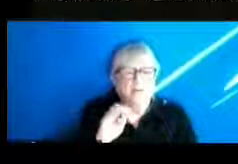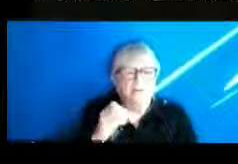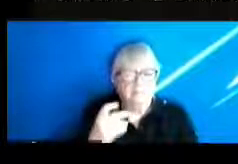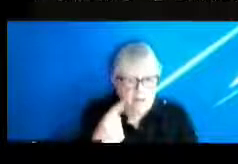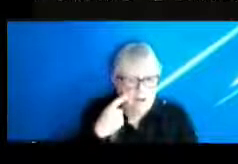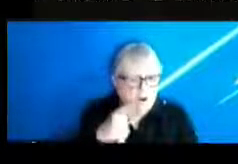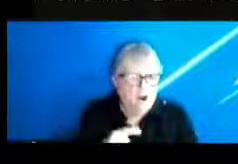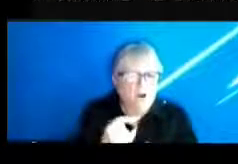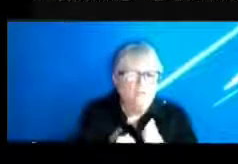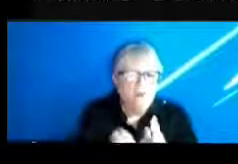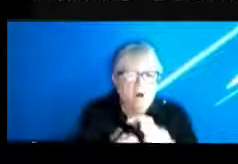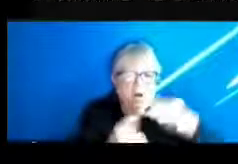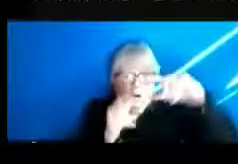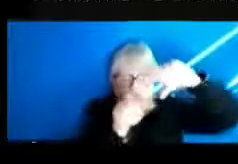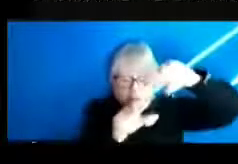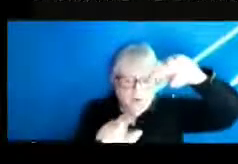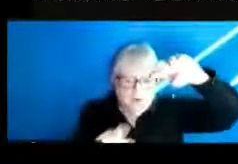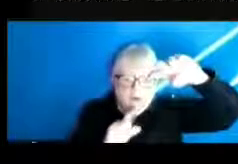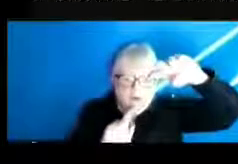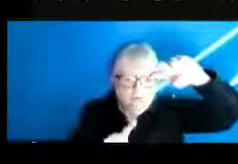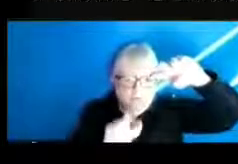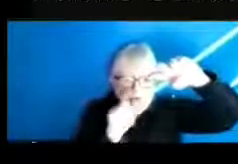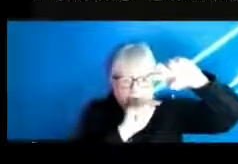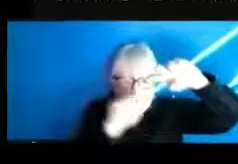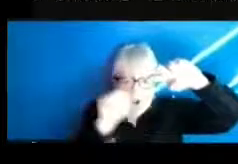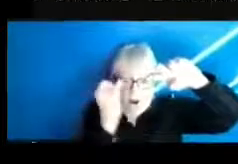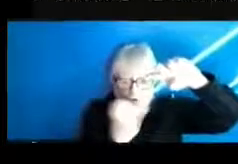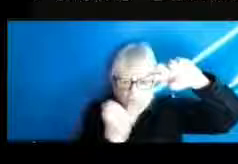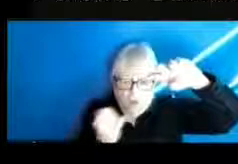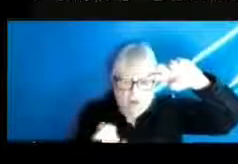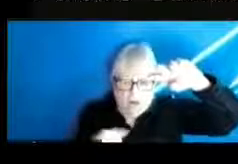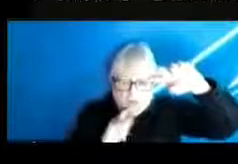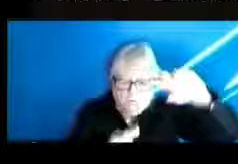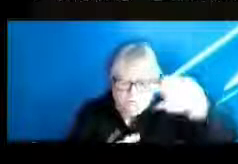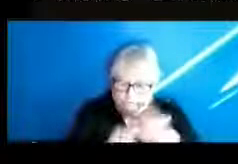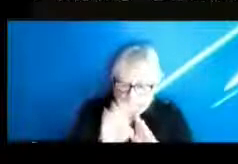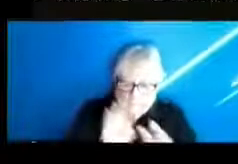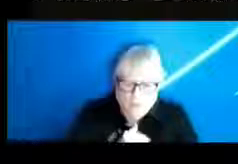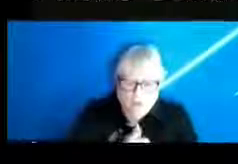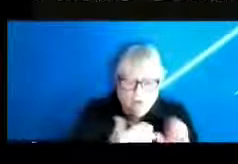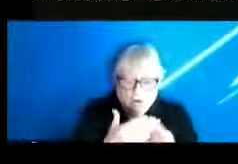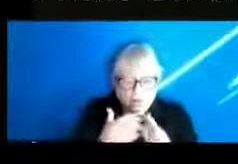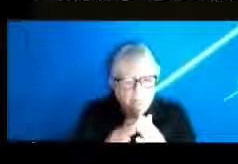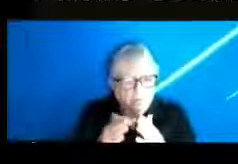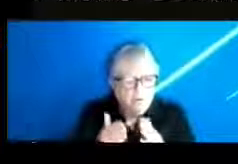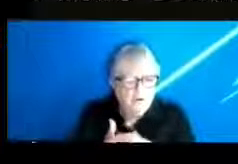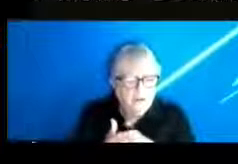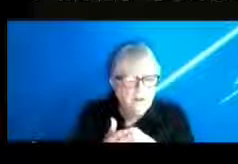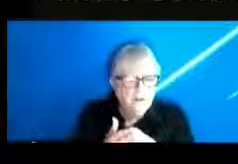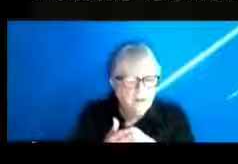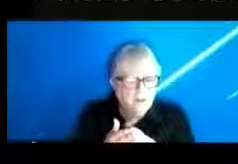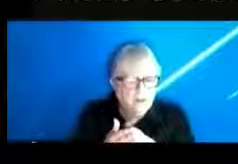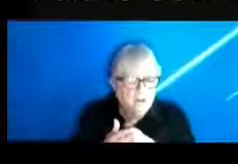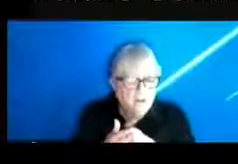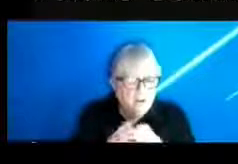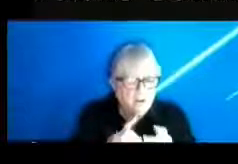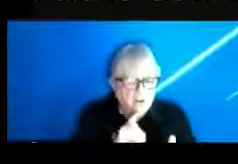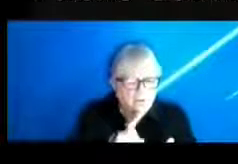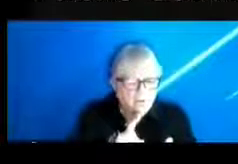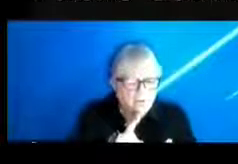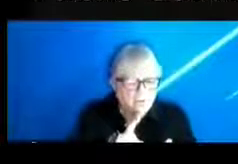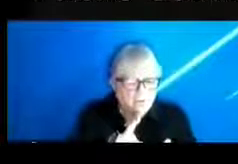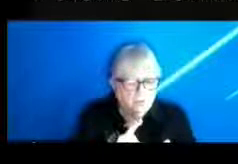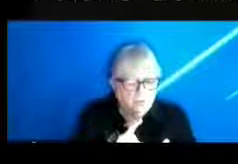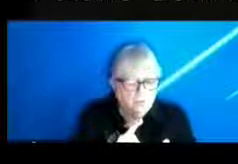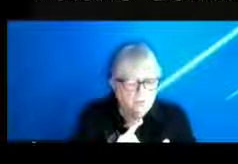lines that will best unify our LGBTQ plus community and of course empower them to elect candidates of choice, both candidates who are LGBTQ plus